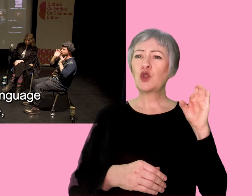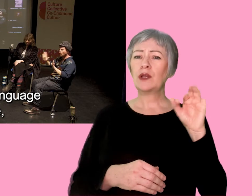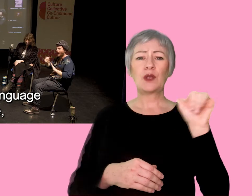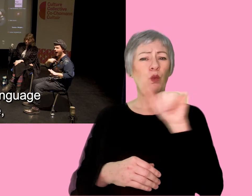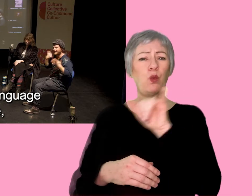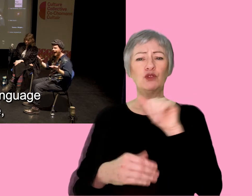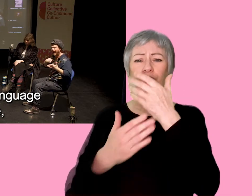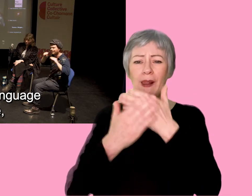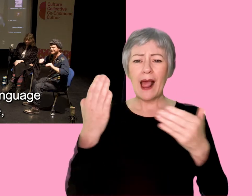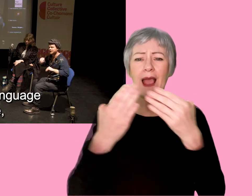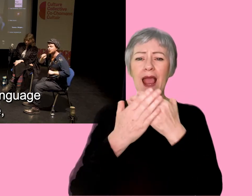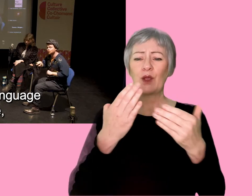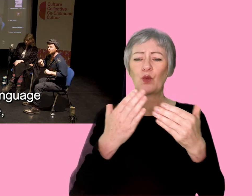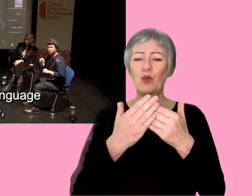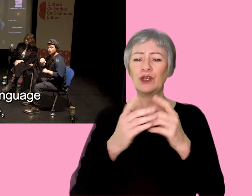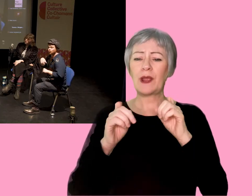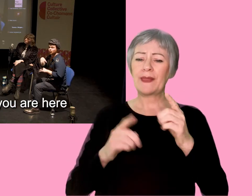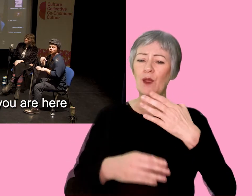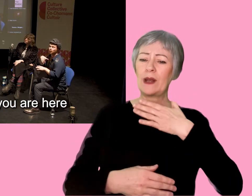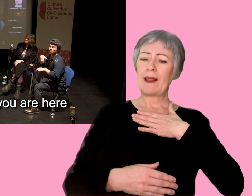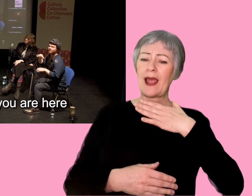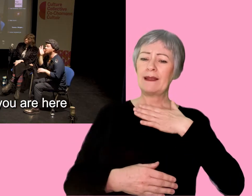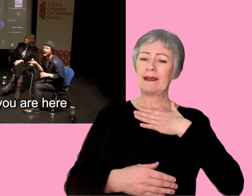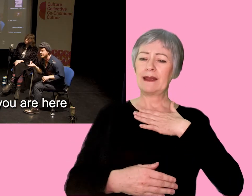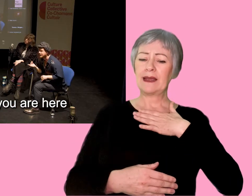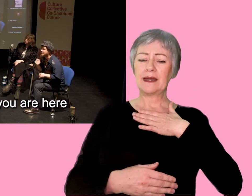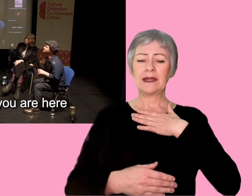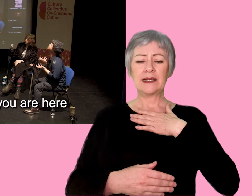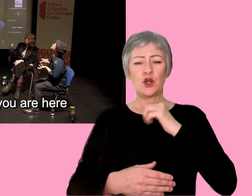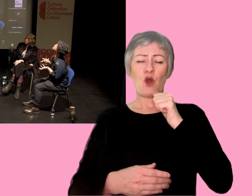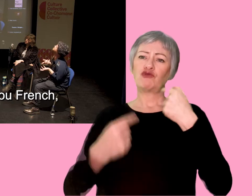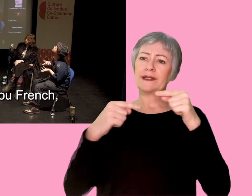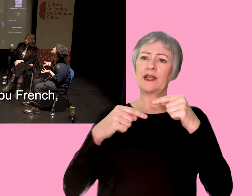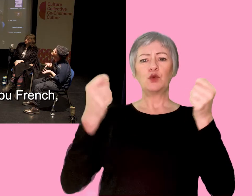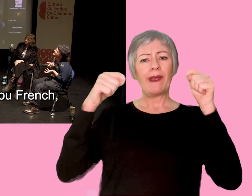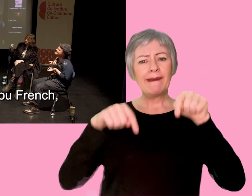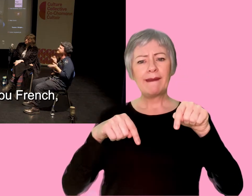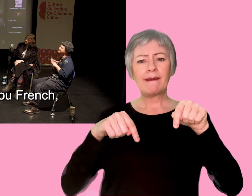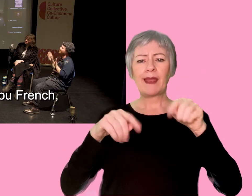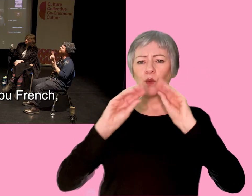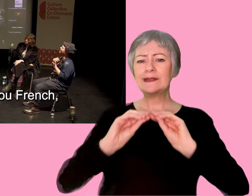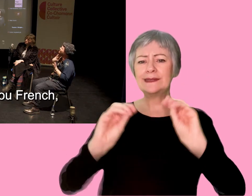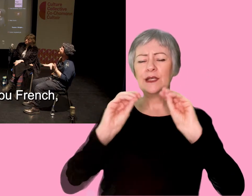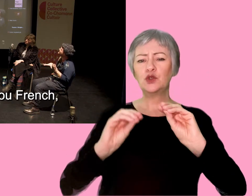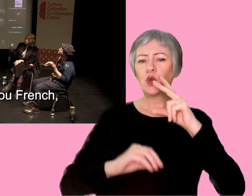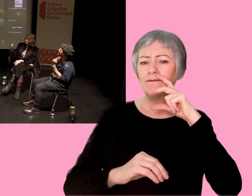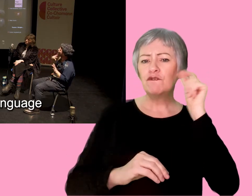of which language they would like. Not just that a teacher is saying, you are here and I'm going to teach you French, for example, when